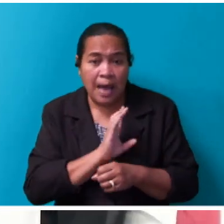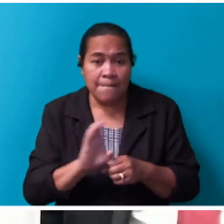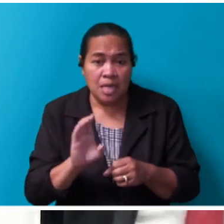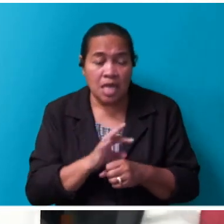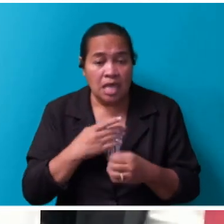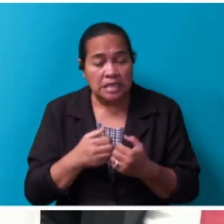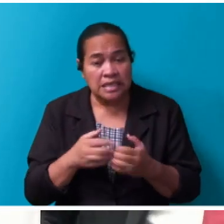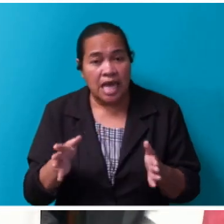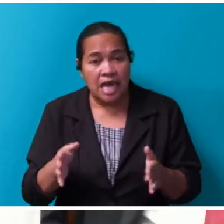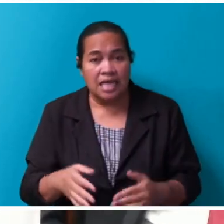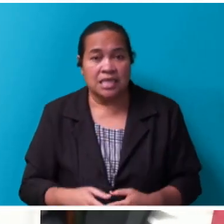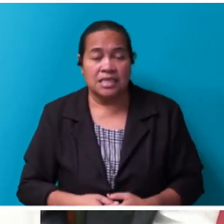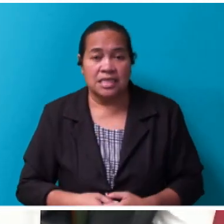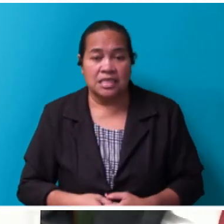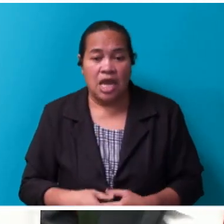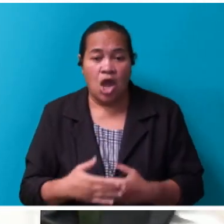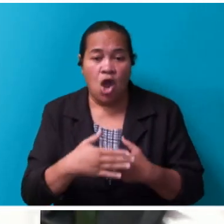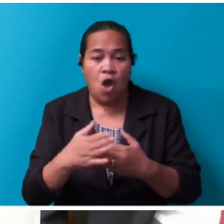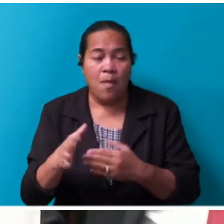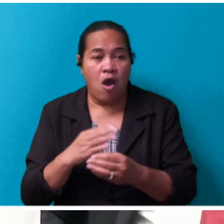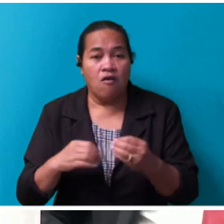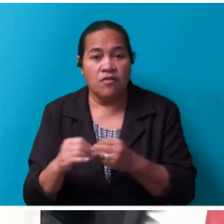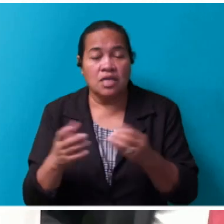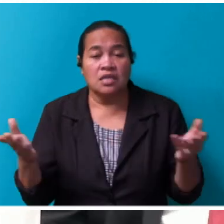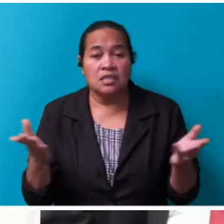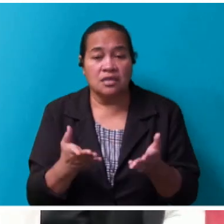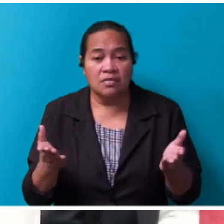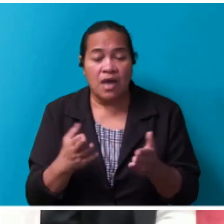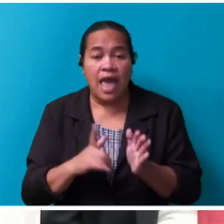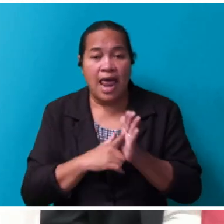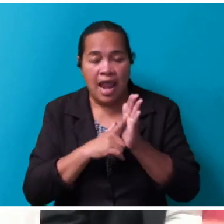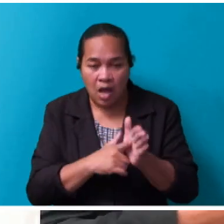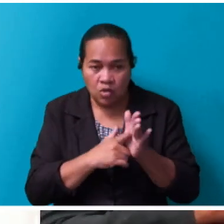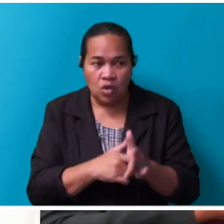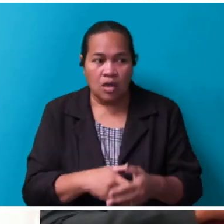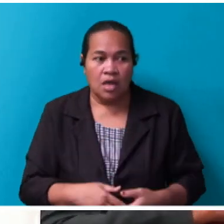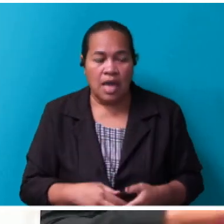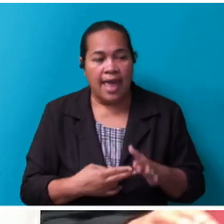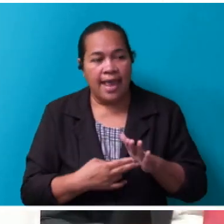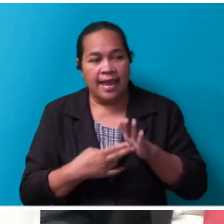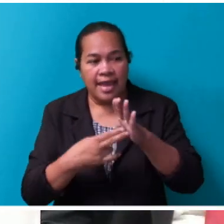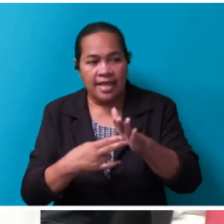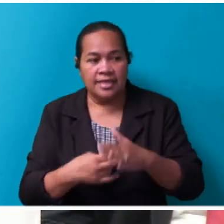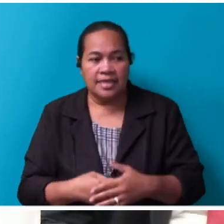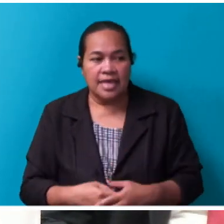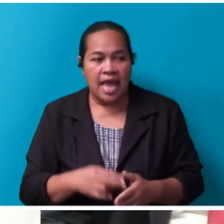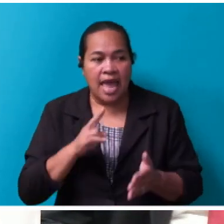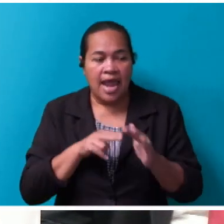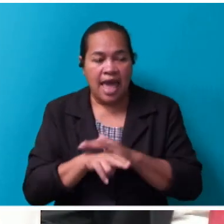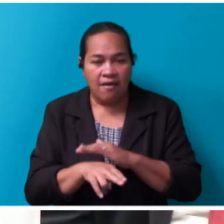started opening offices in Lautoka, in Nandi, Nahua,